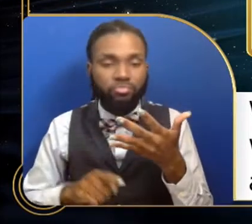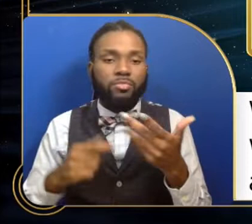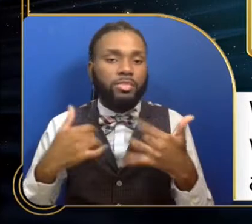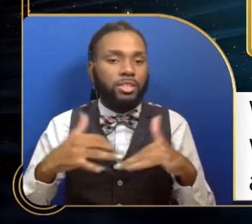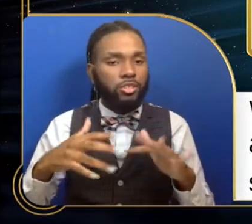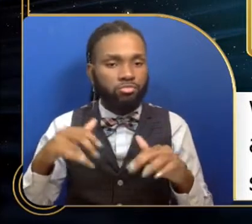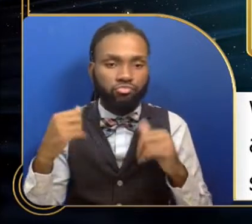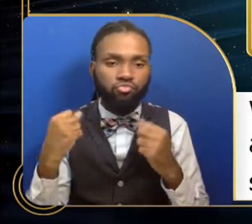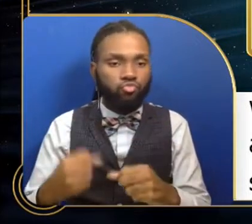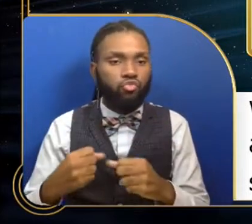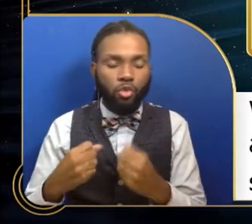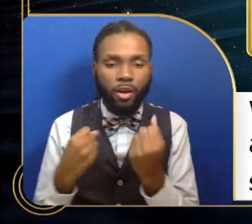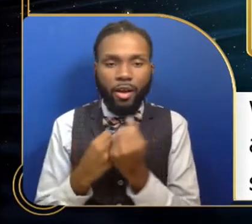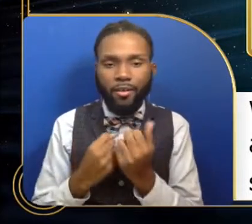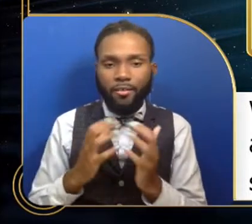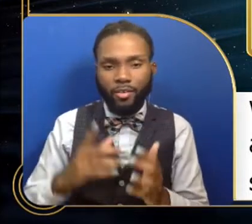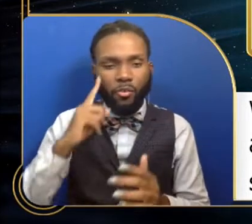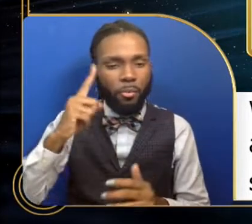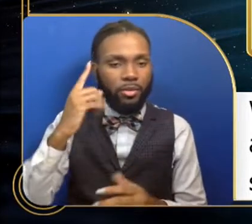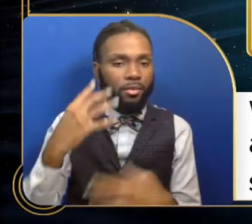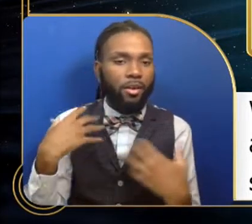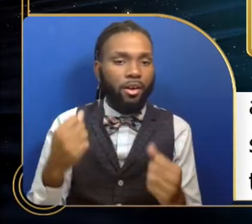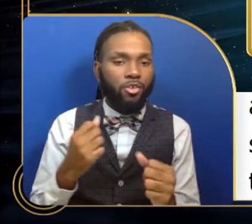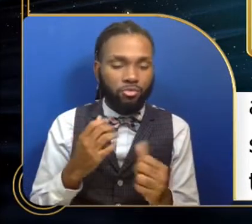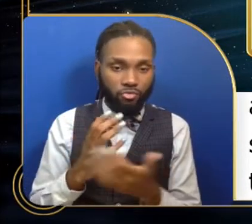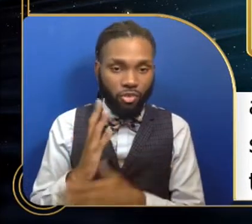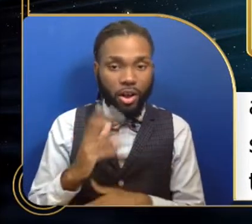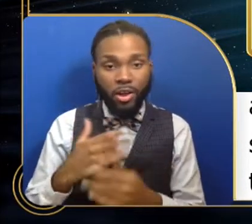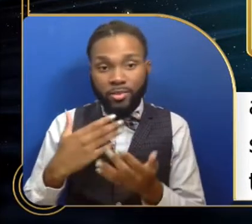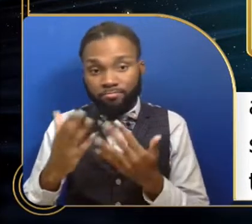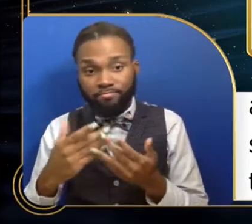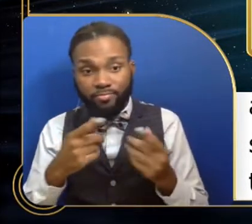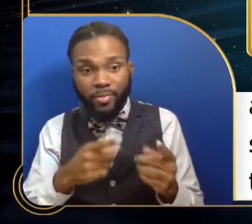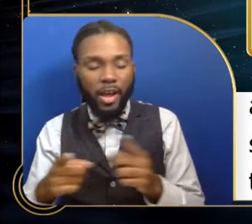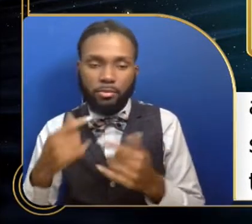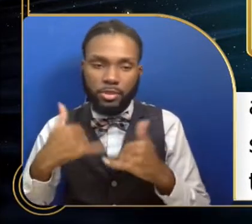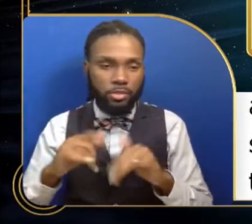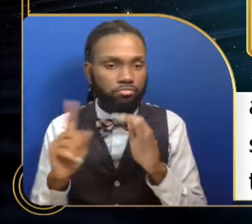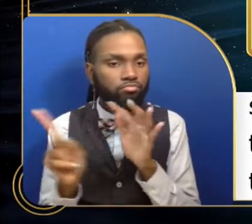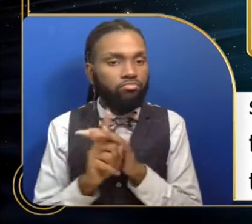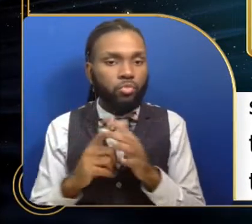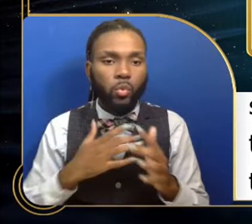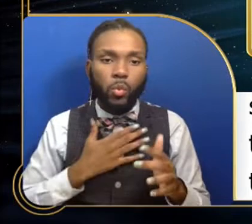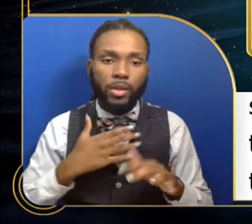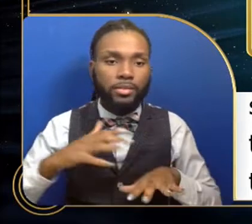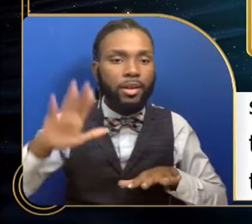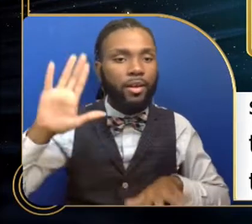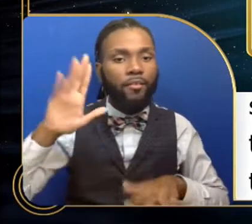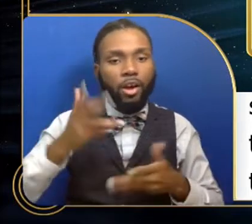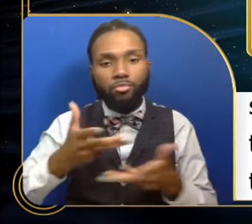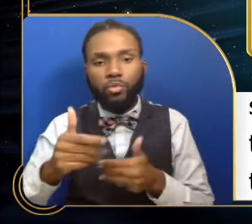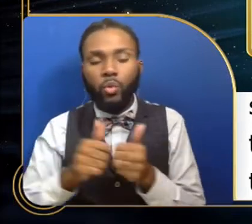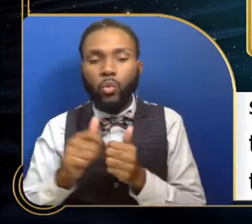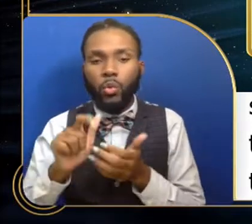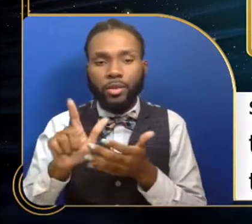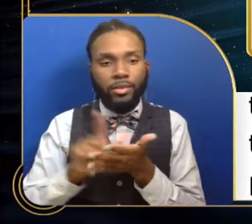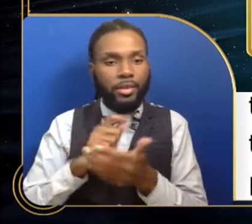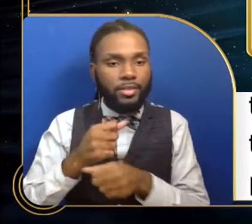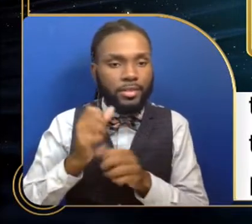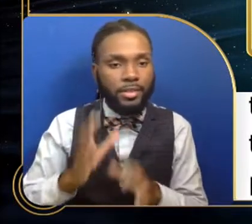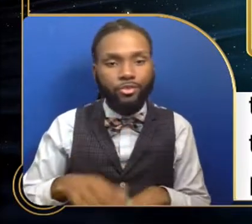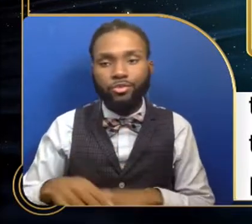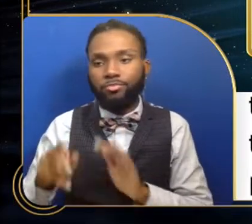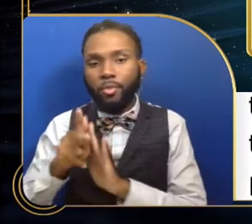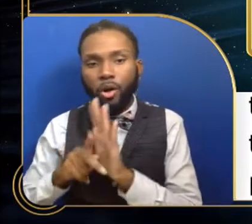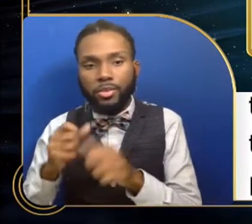thick and thin, she has shown up to testify, to speak with key legislators and policymakers, to